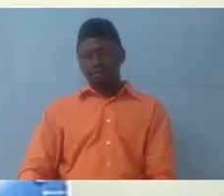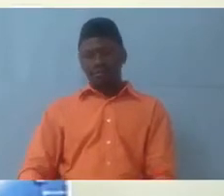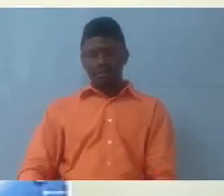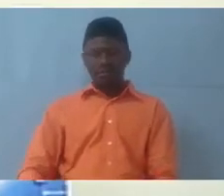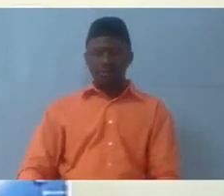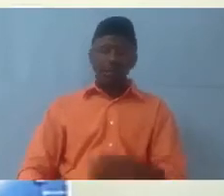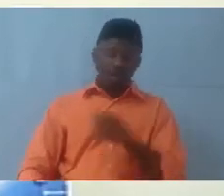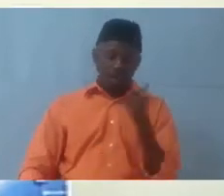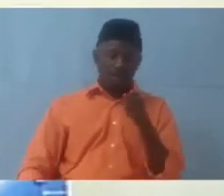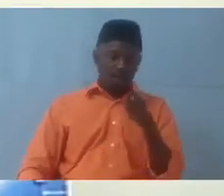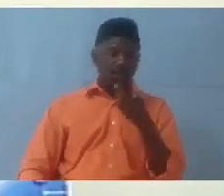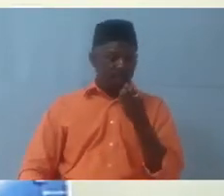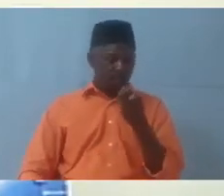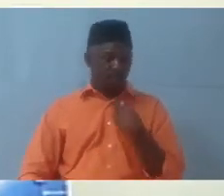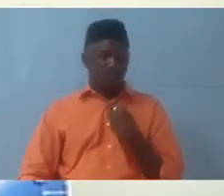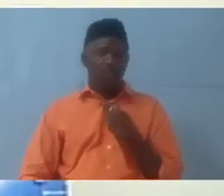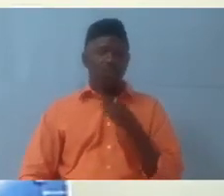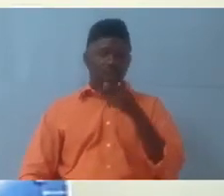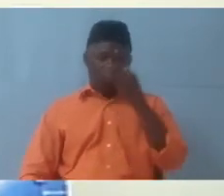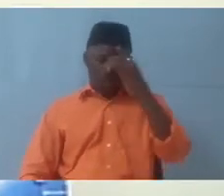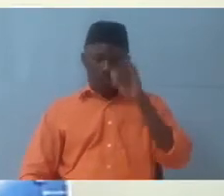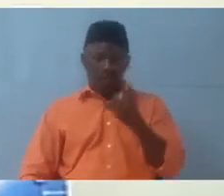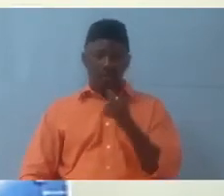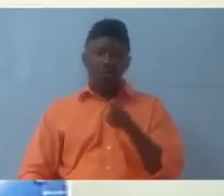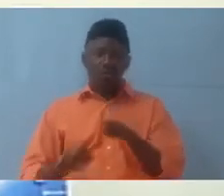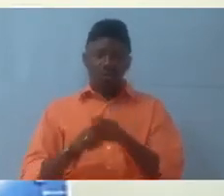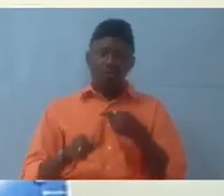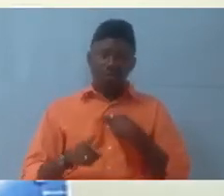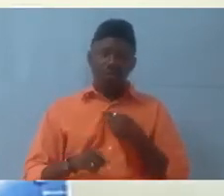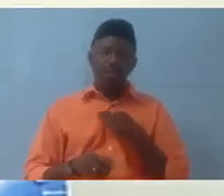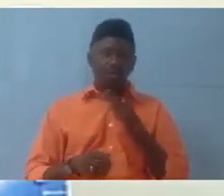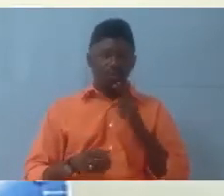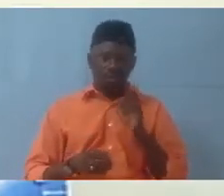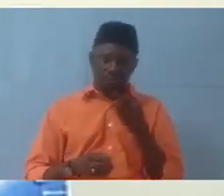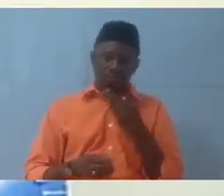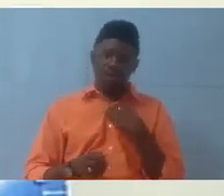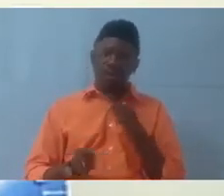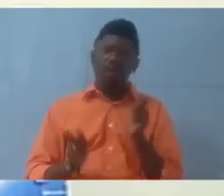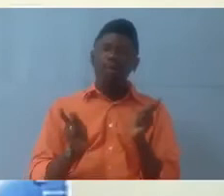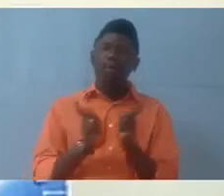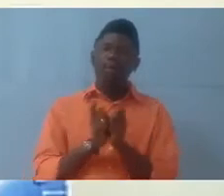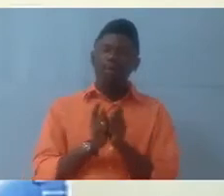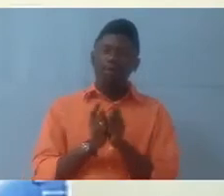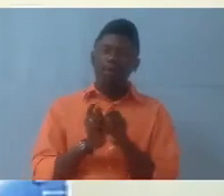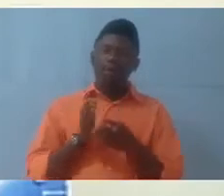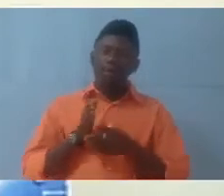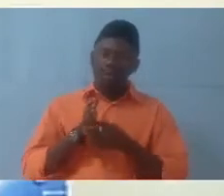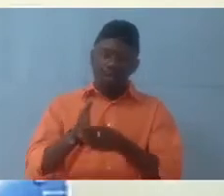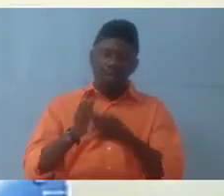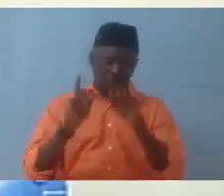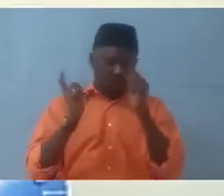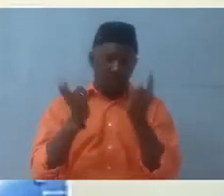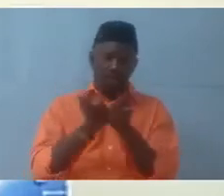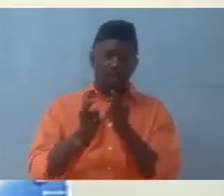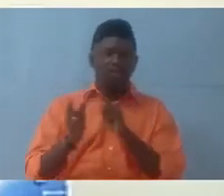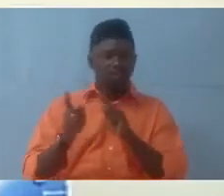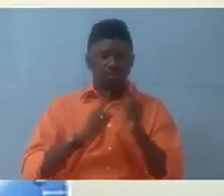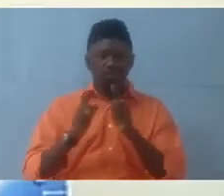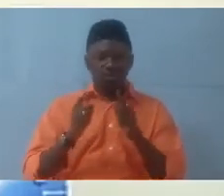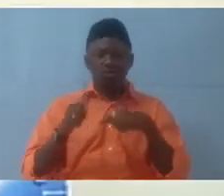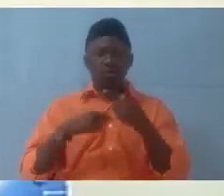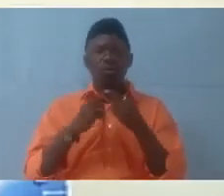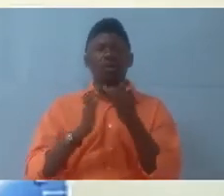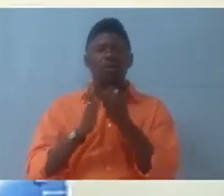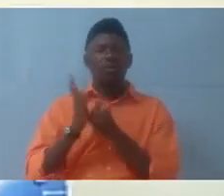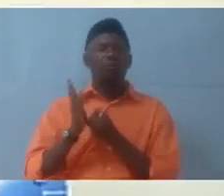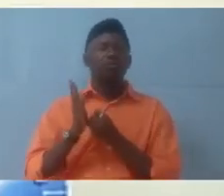me that he agreed with me and then definitely he will go back and then try to solve the matter with the DJ. Ci la wax mujjé wax ma dal and na ak yow légui dana